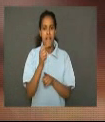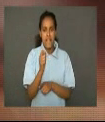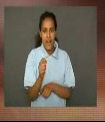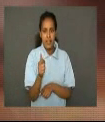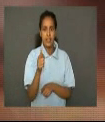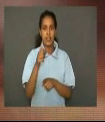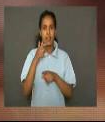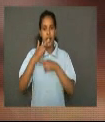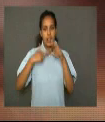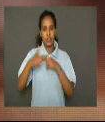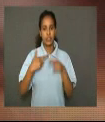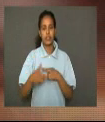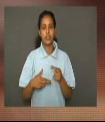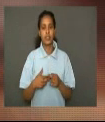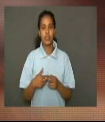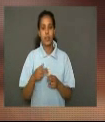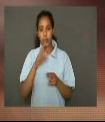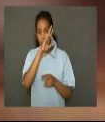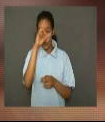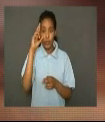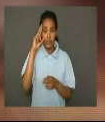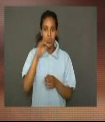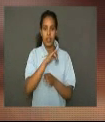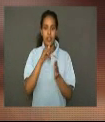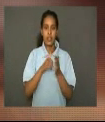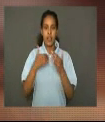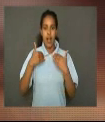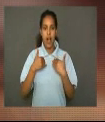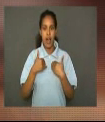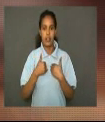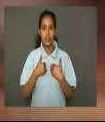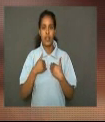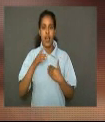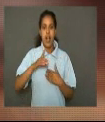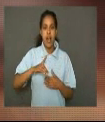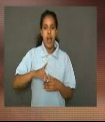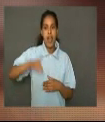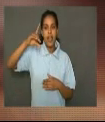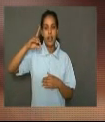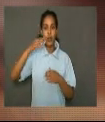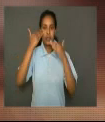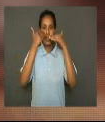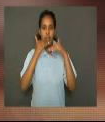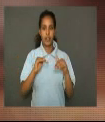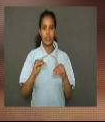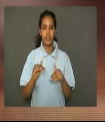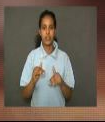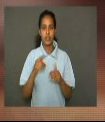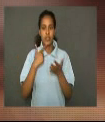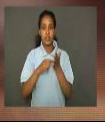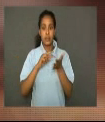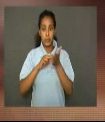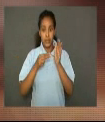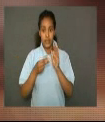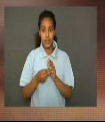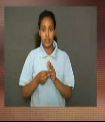faster reactions because it has a higher concentration. This